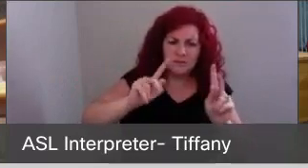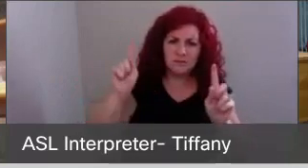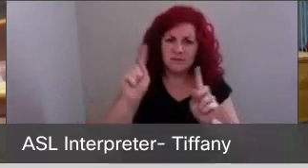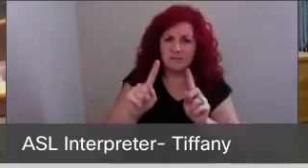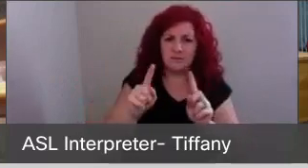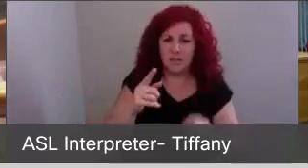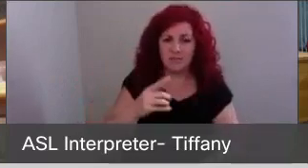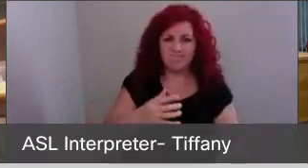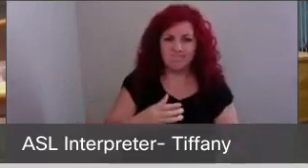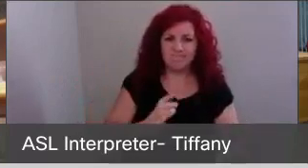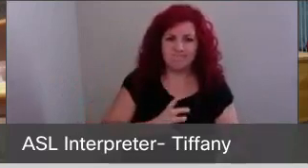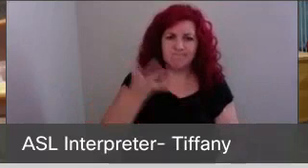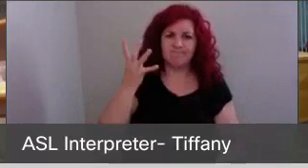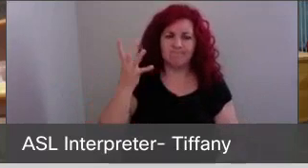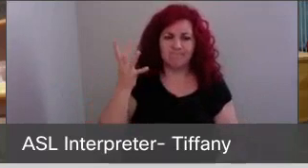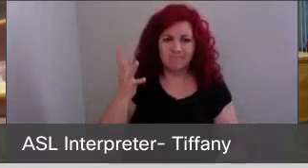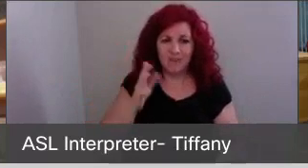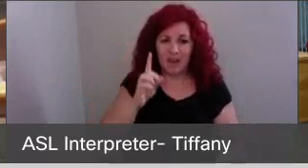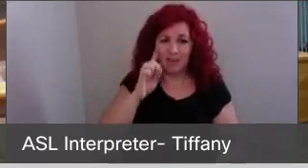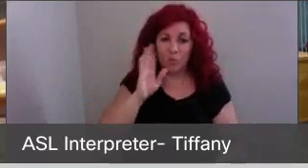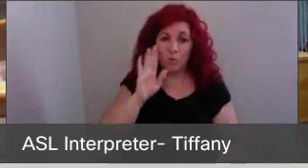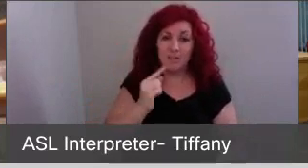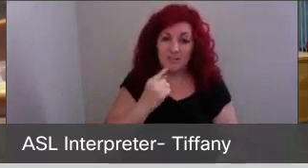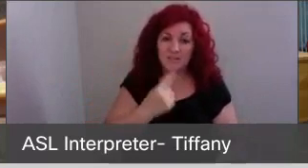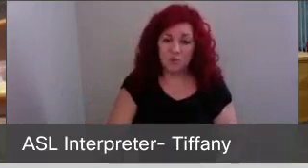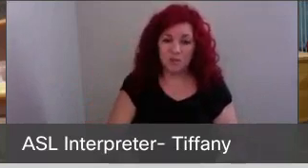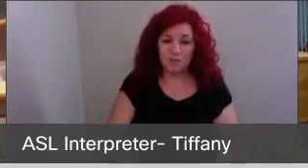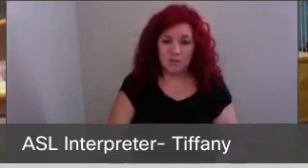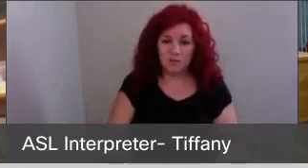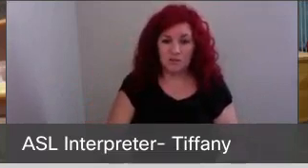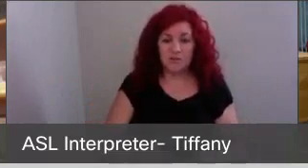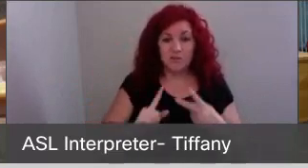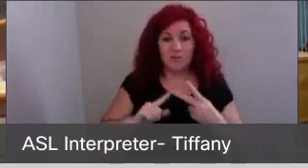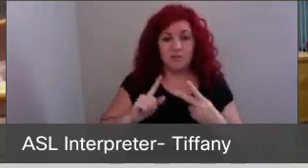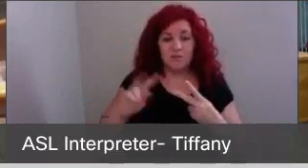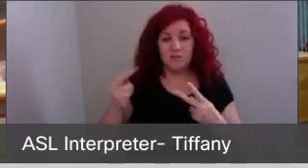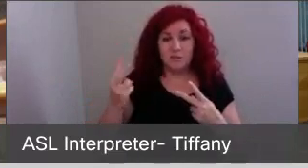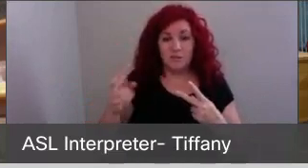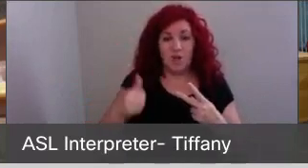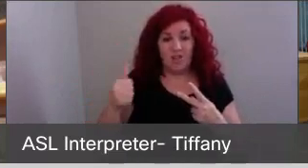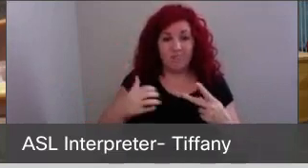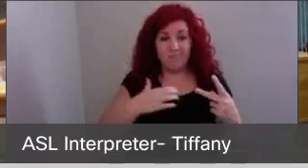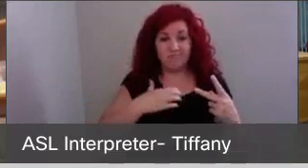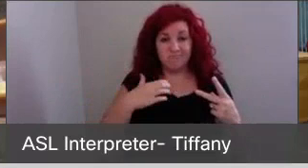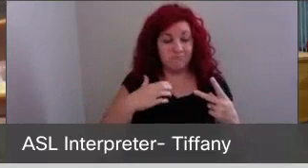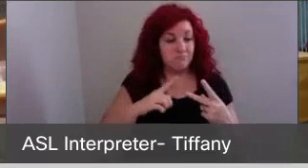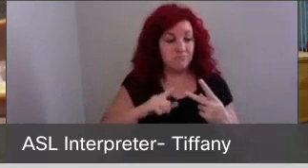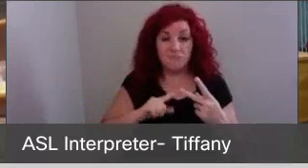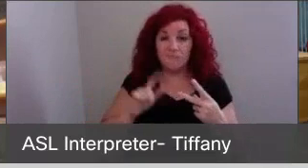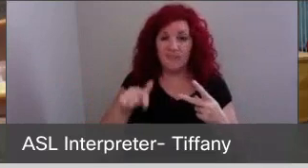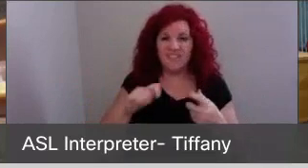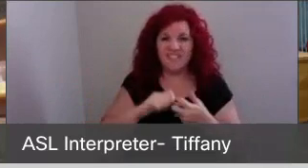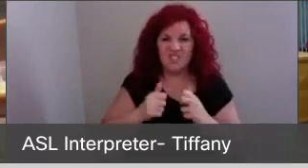that I believe that's going to be very disappointing. And secondly, my other lament is that this issue